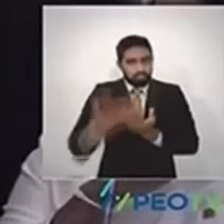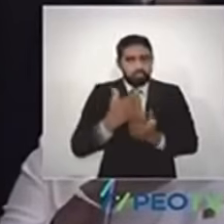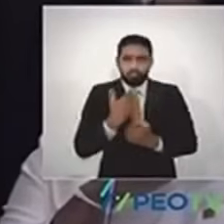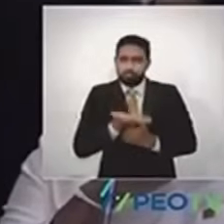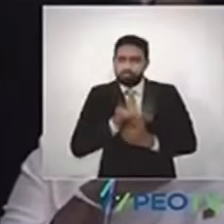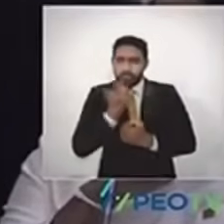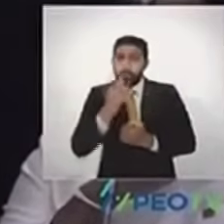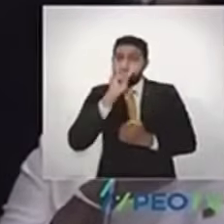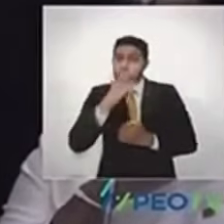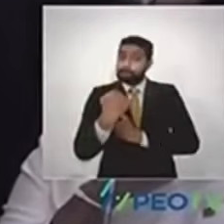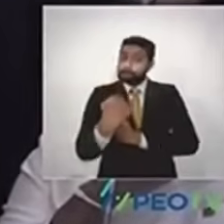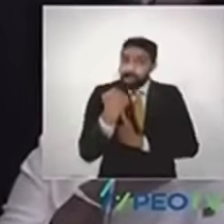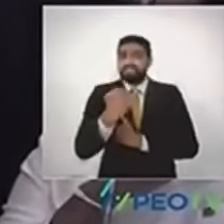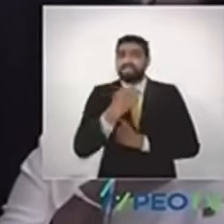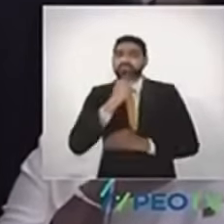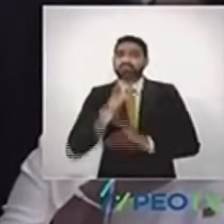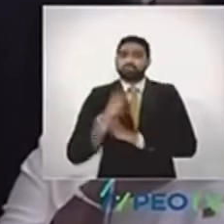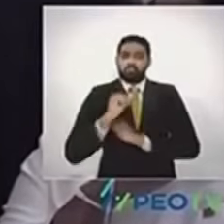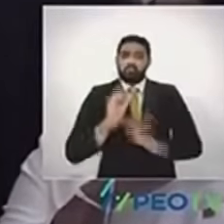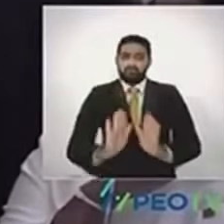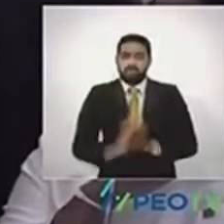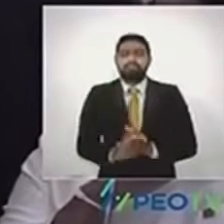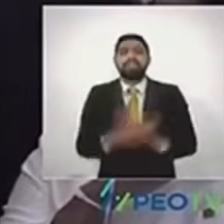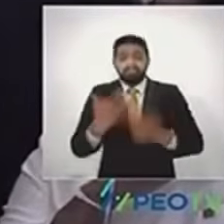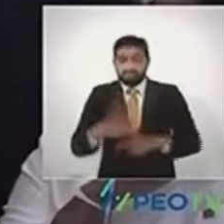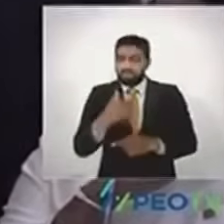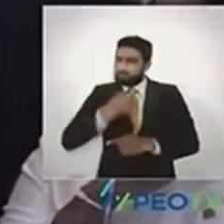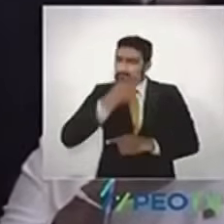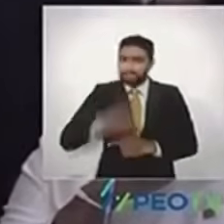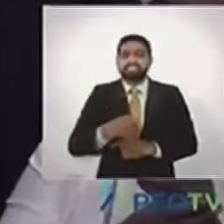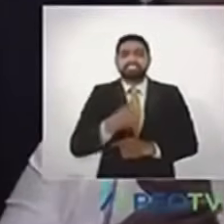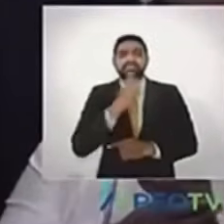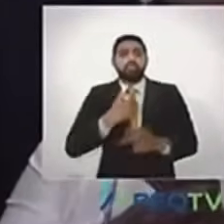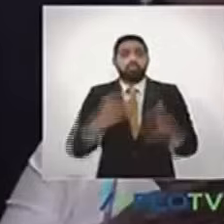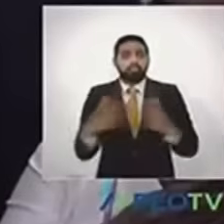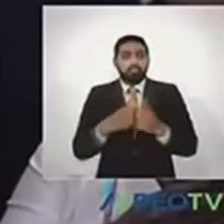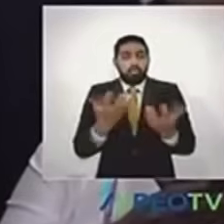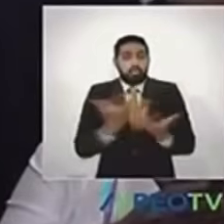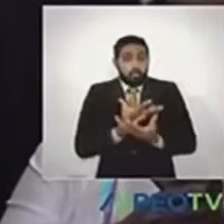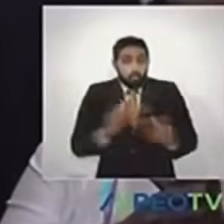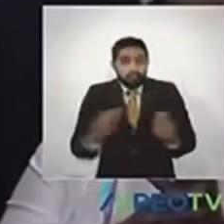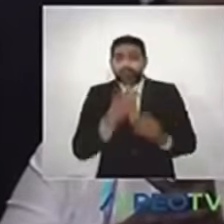country. Therefore, we should prioritize finding solutions to the power crisis.